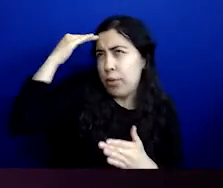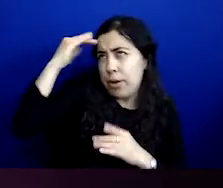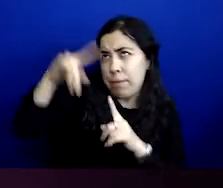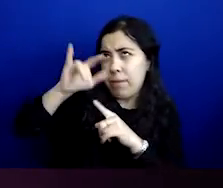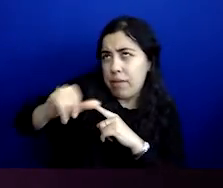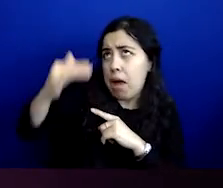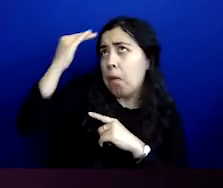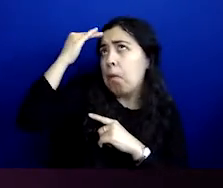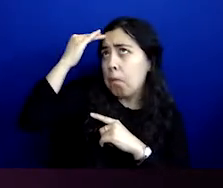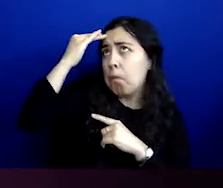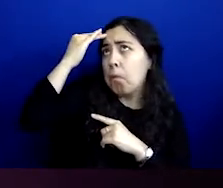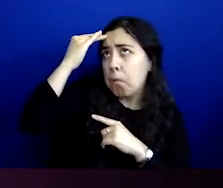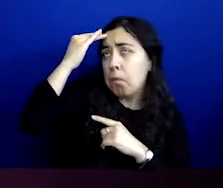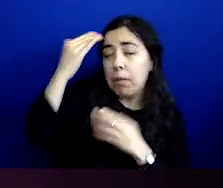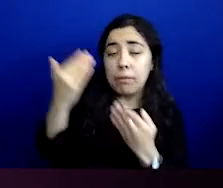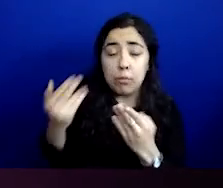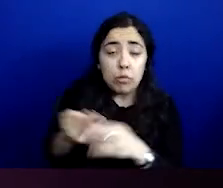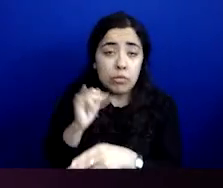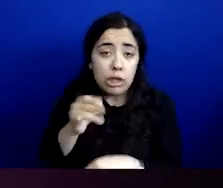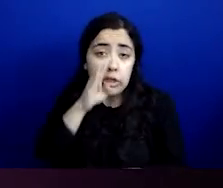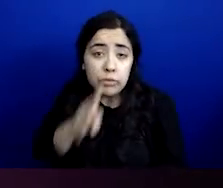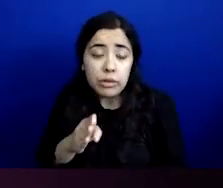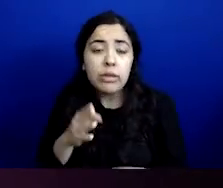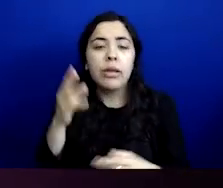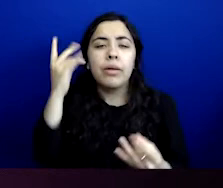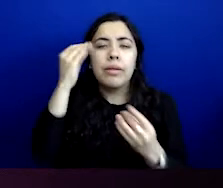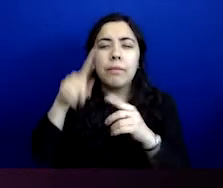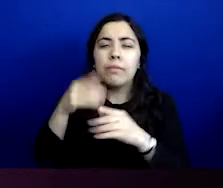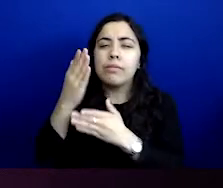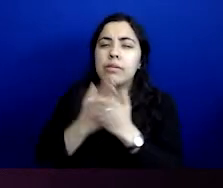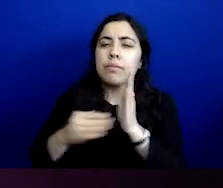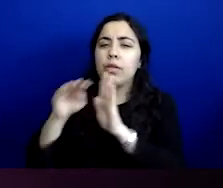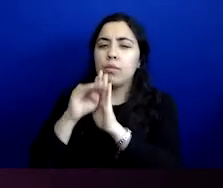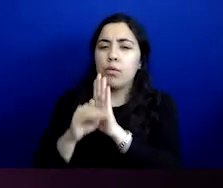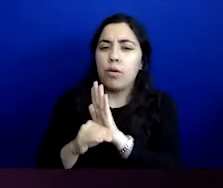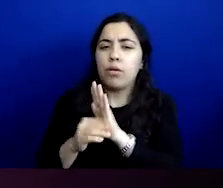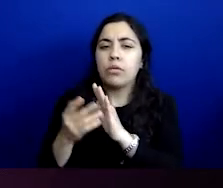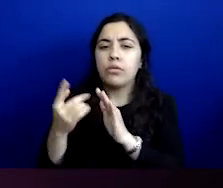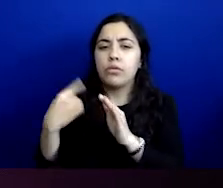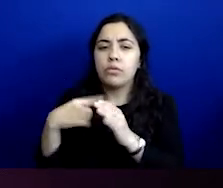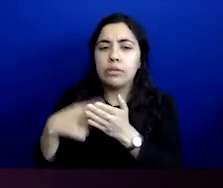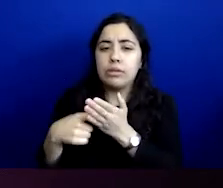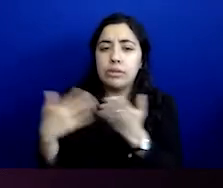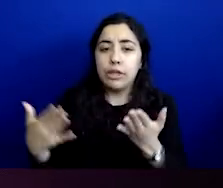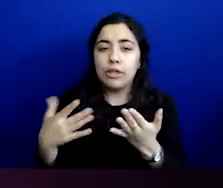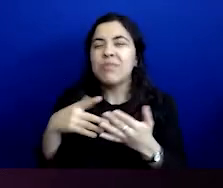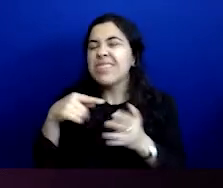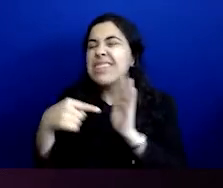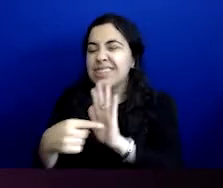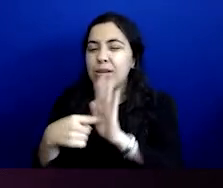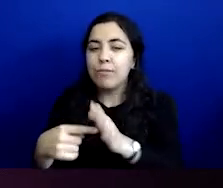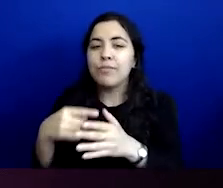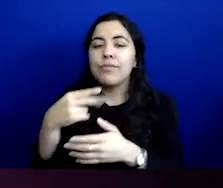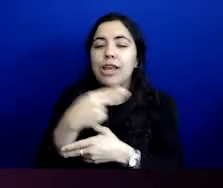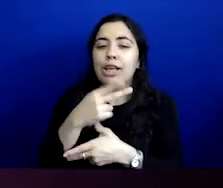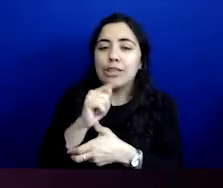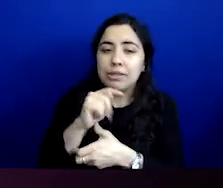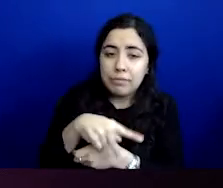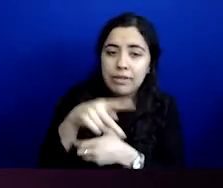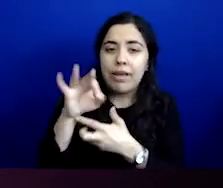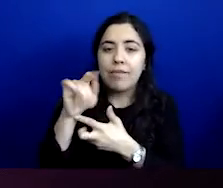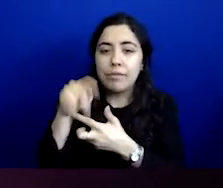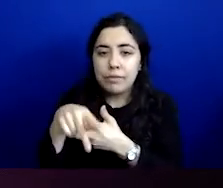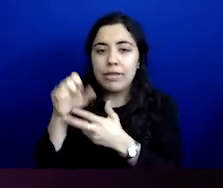have actually used these directly. So when we think of some of these protocols that we are talking about here, HTTP, FTP,